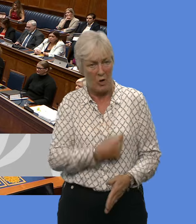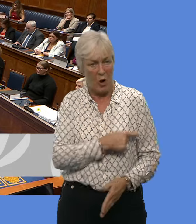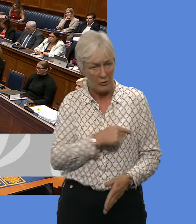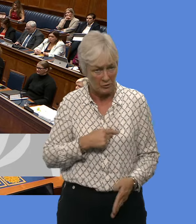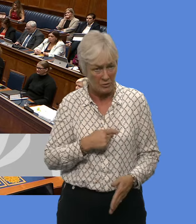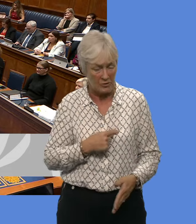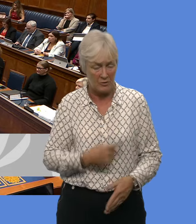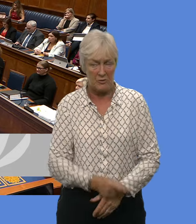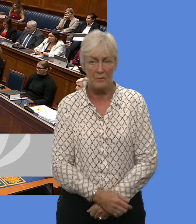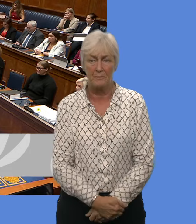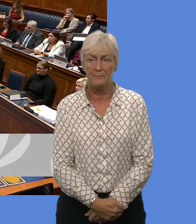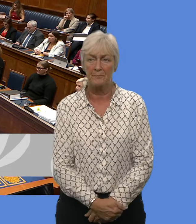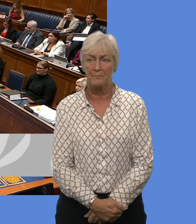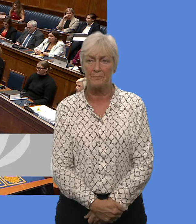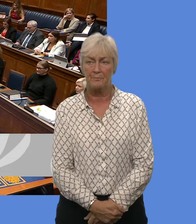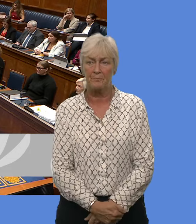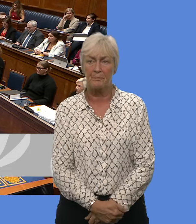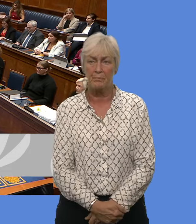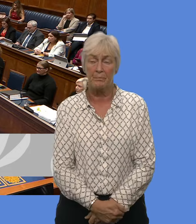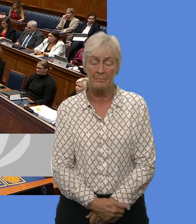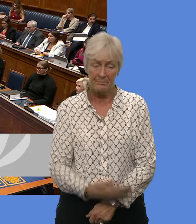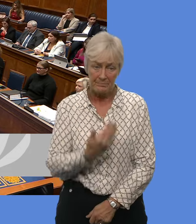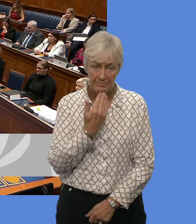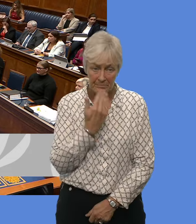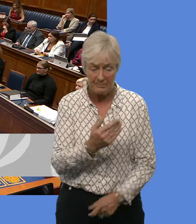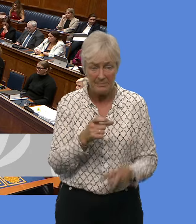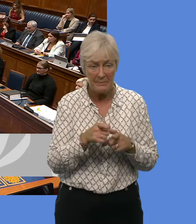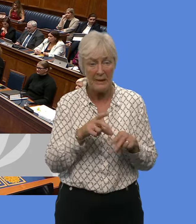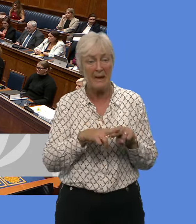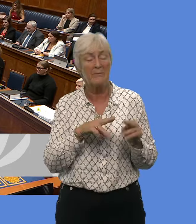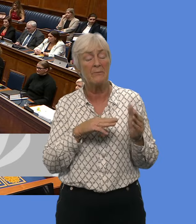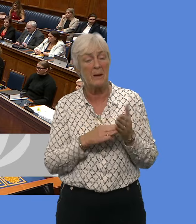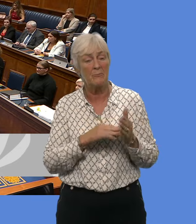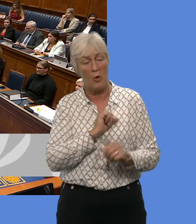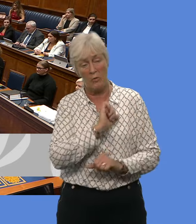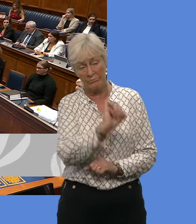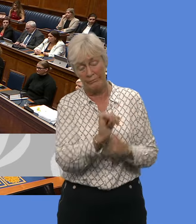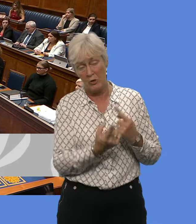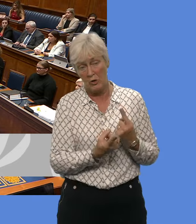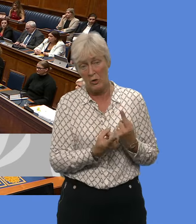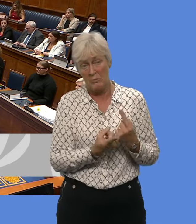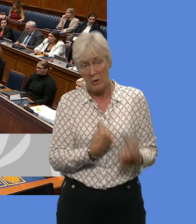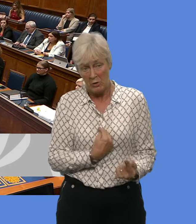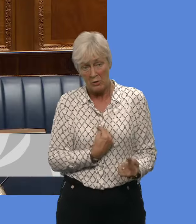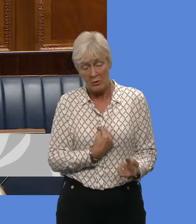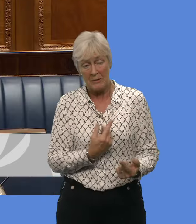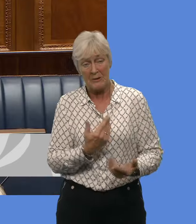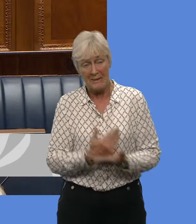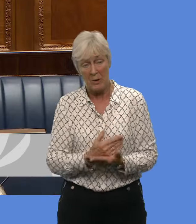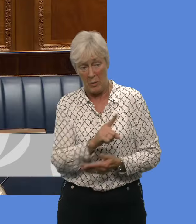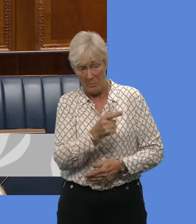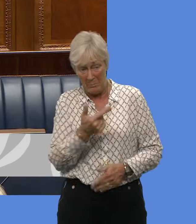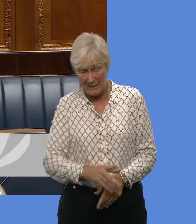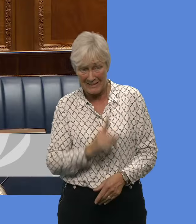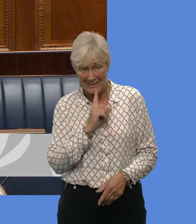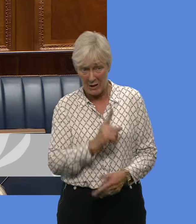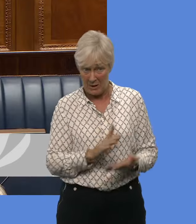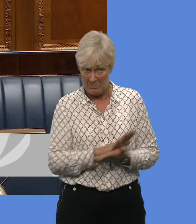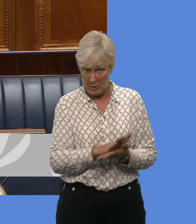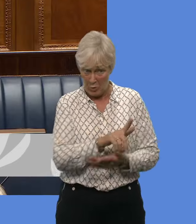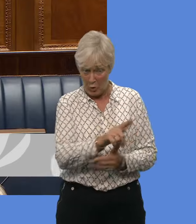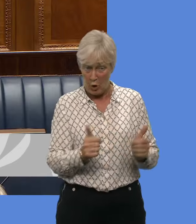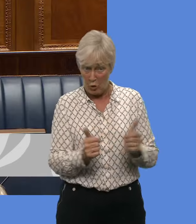Barton. I want to thank the DFM for her answer. In light of what she has said, would she therefore